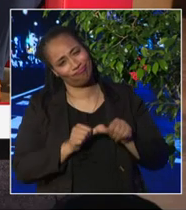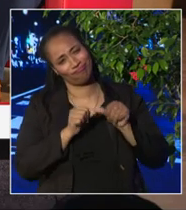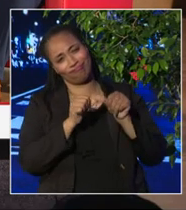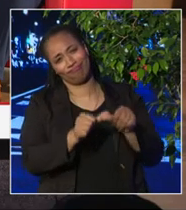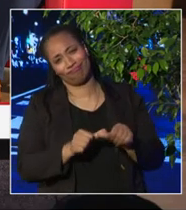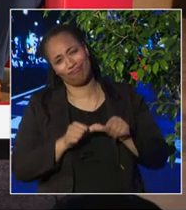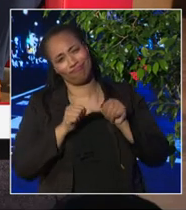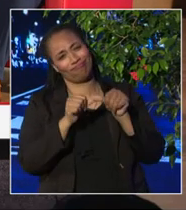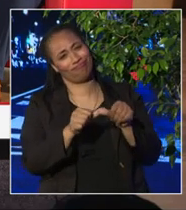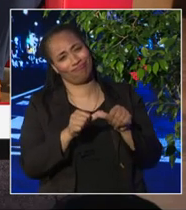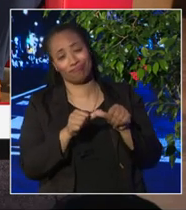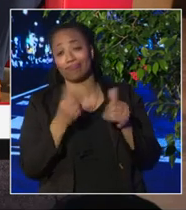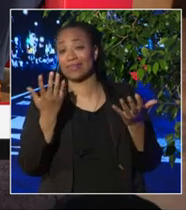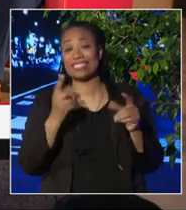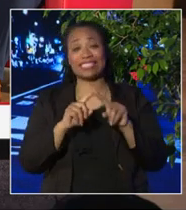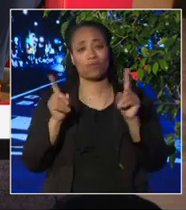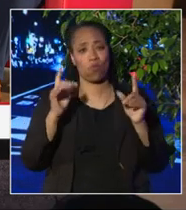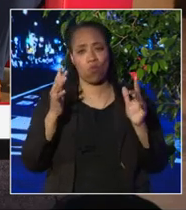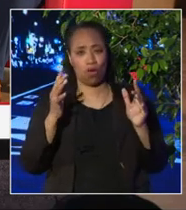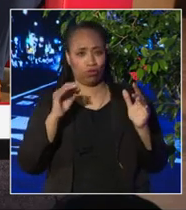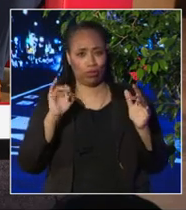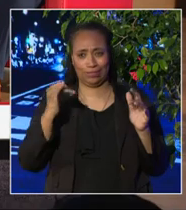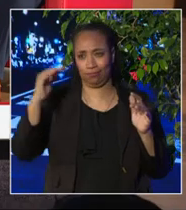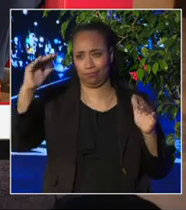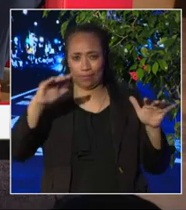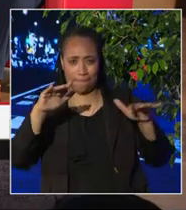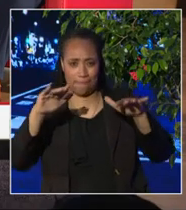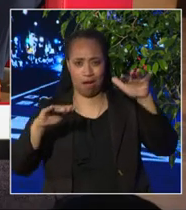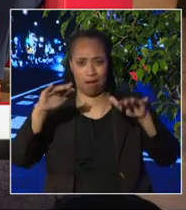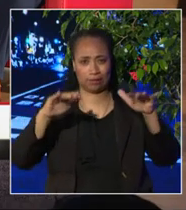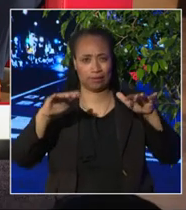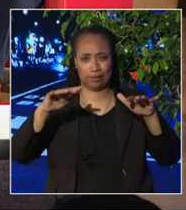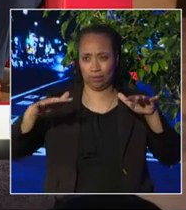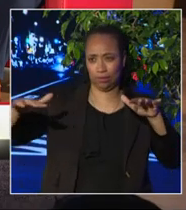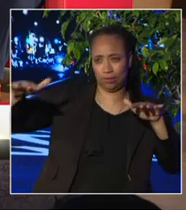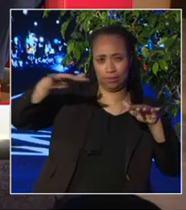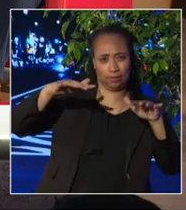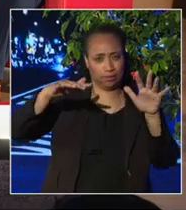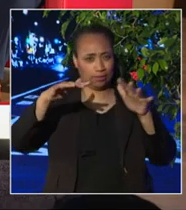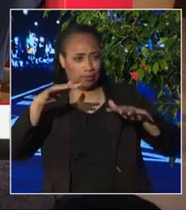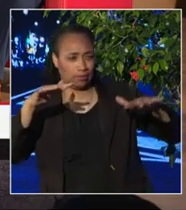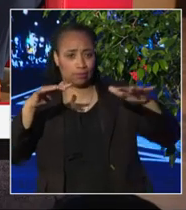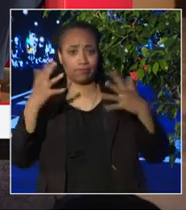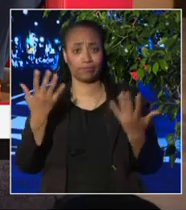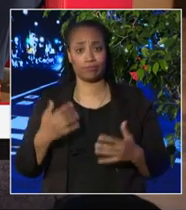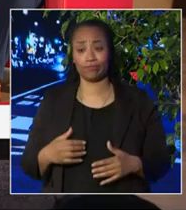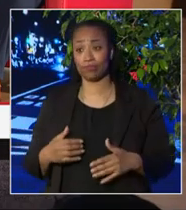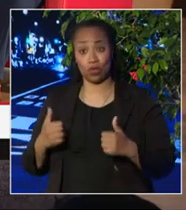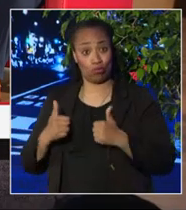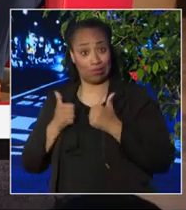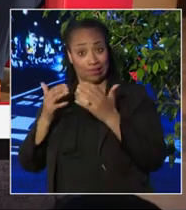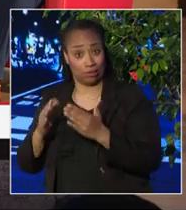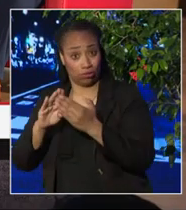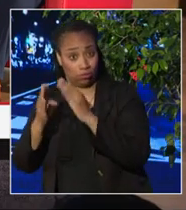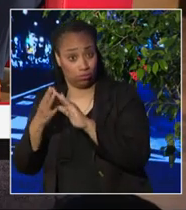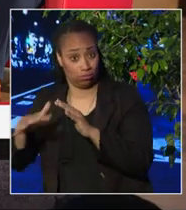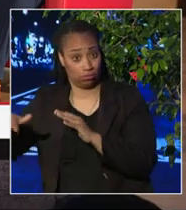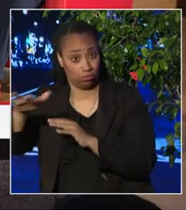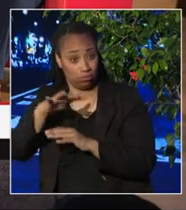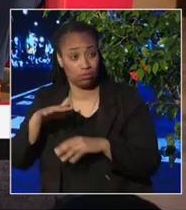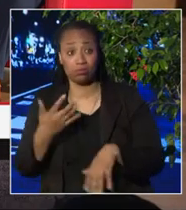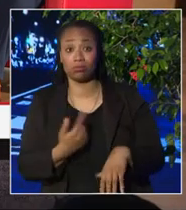downtown. We can look at our own city at areas that have more residential or other uses other than office